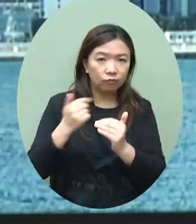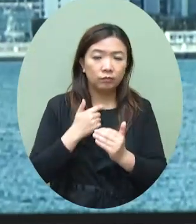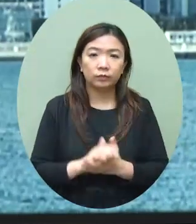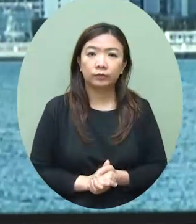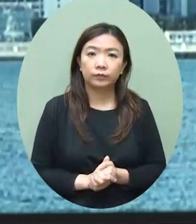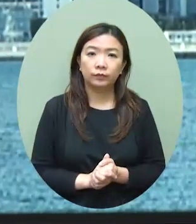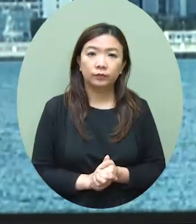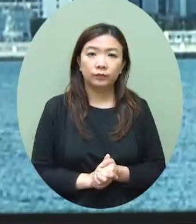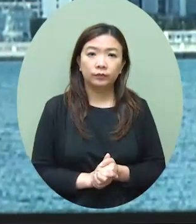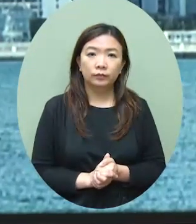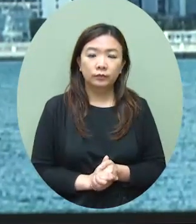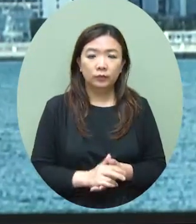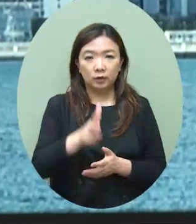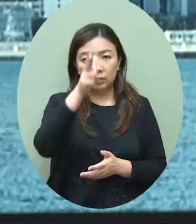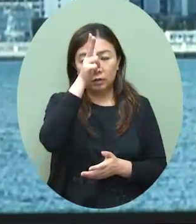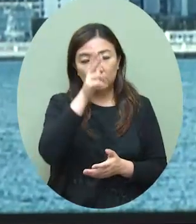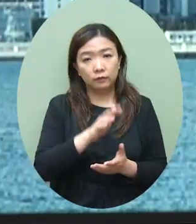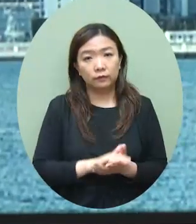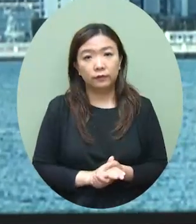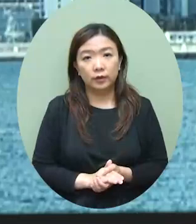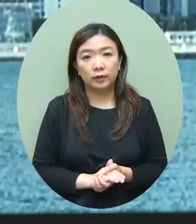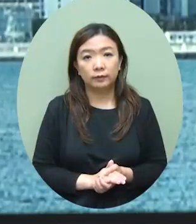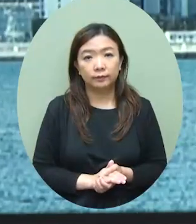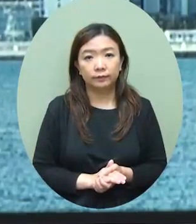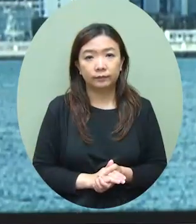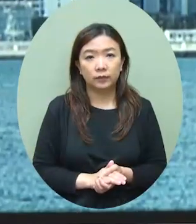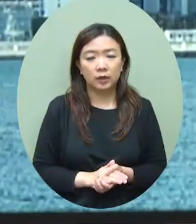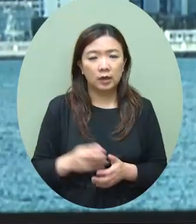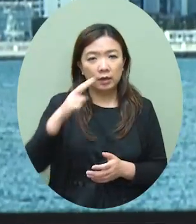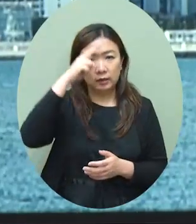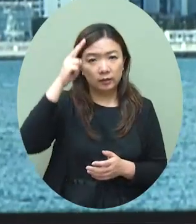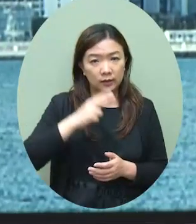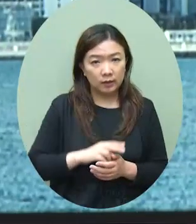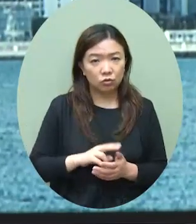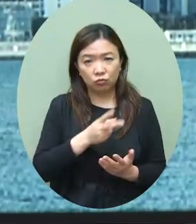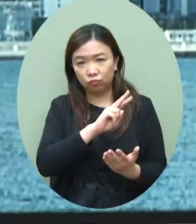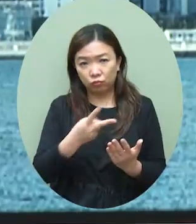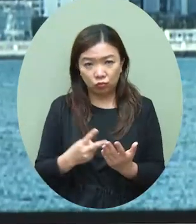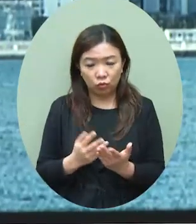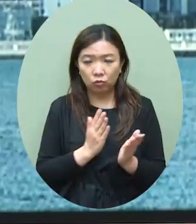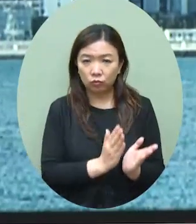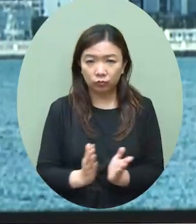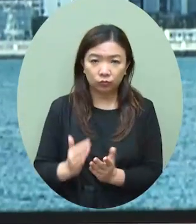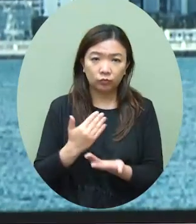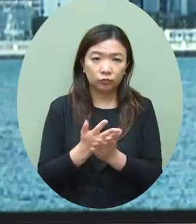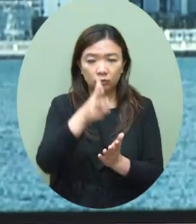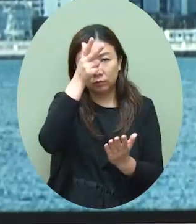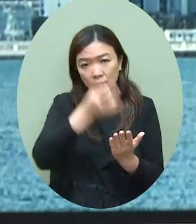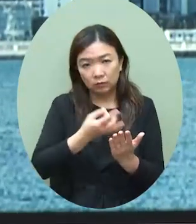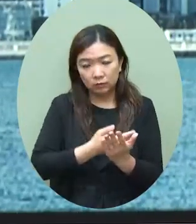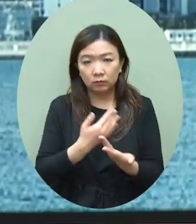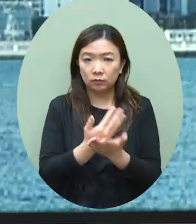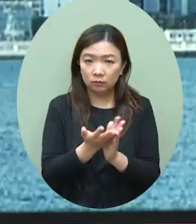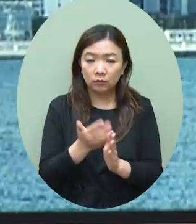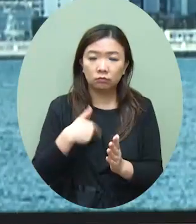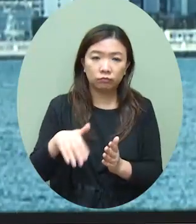continuously adjust its policy measures, and that's exactly what we have done. It is gratified to know that after